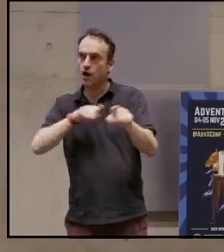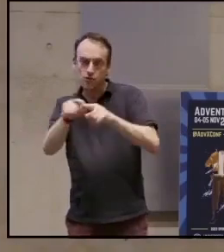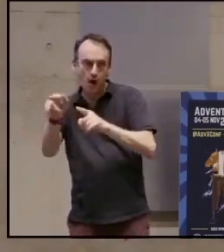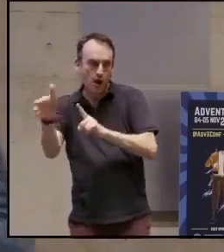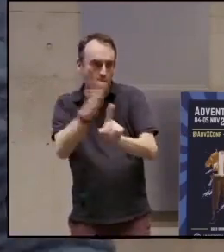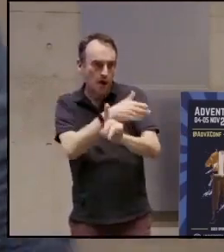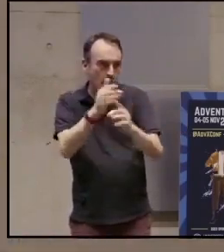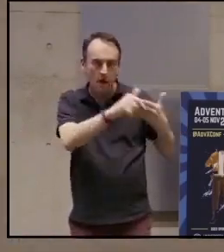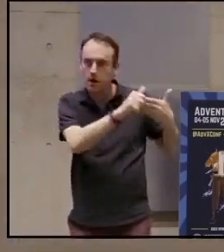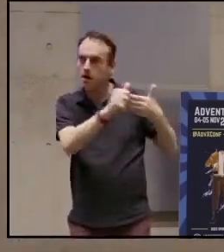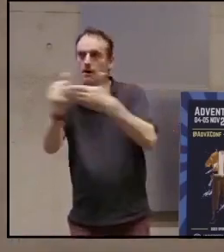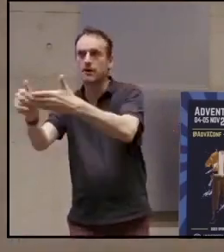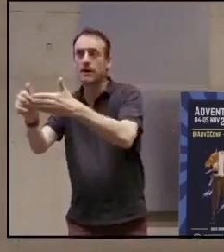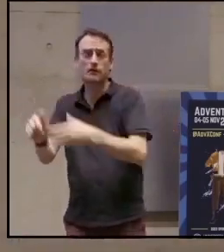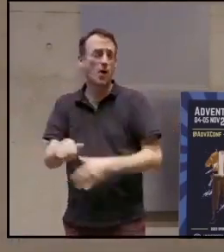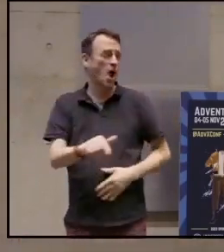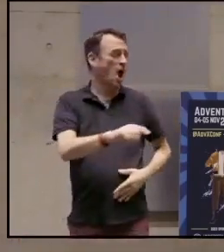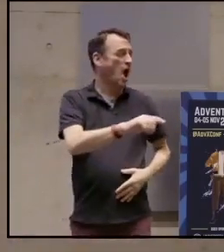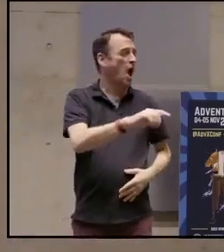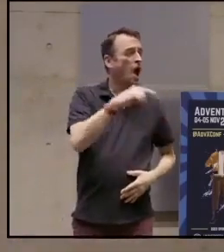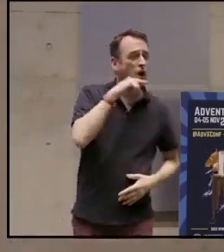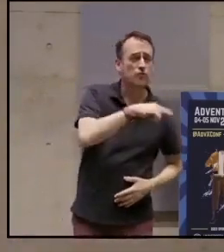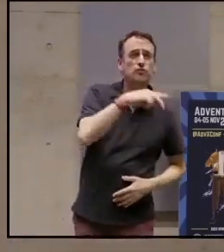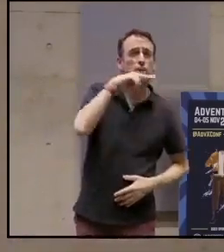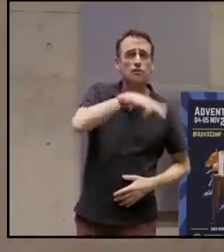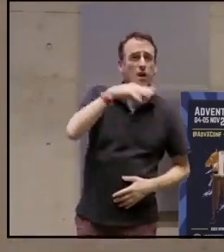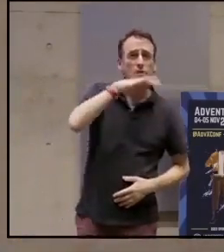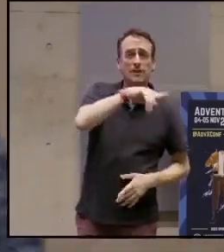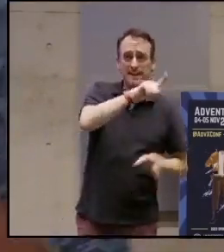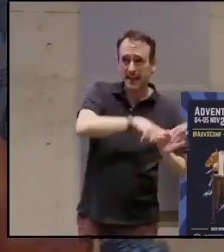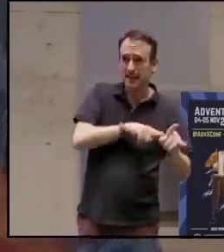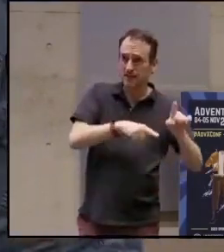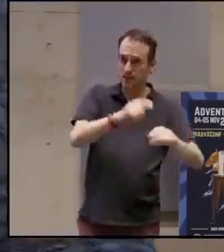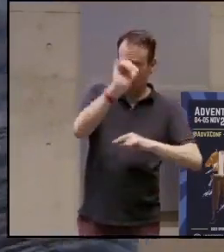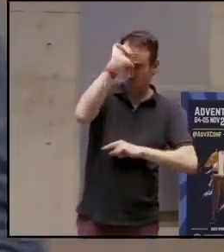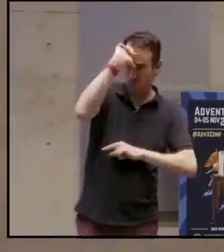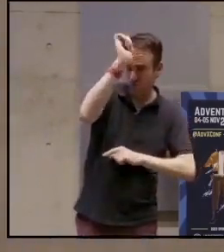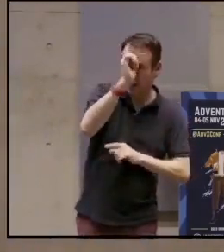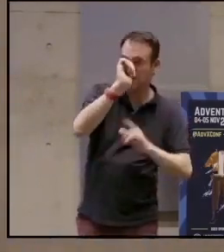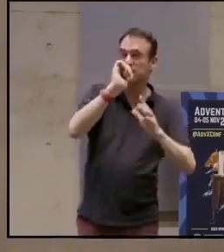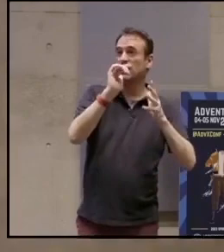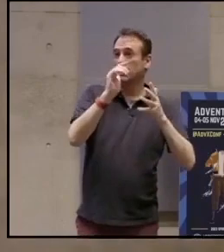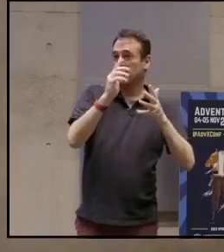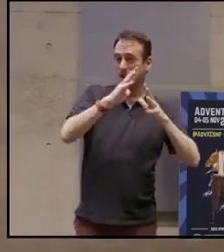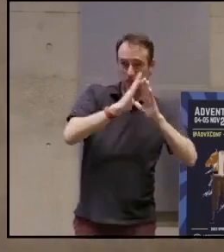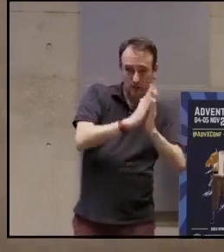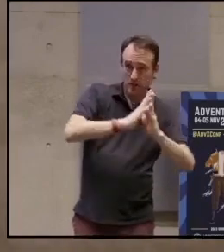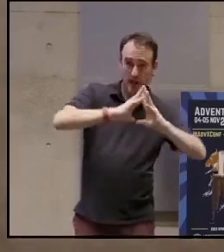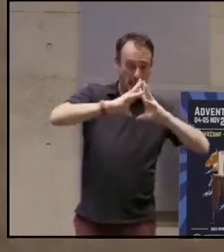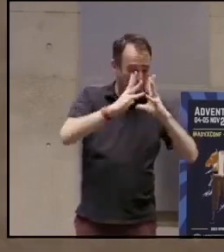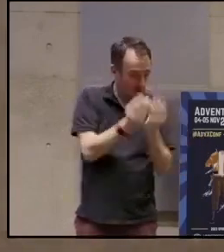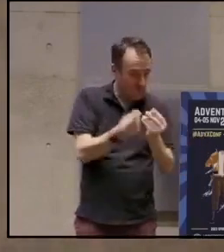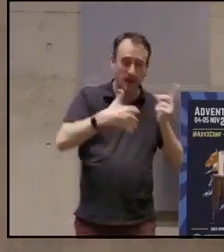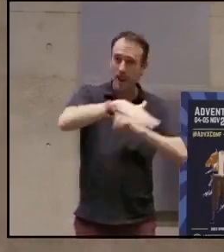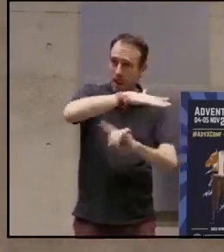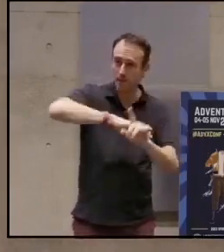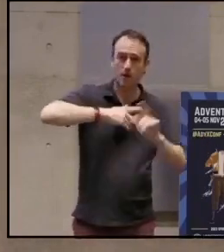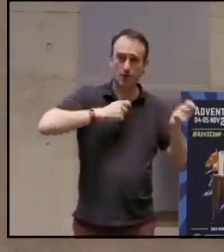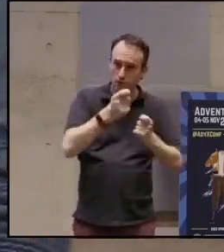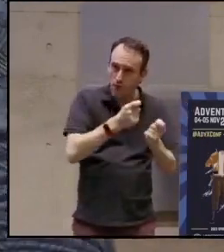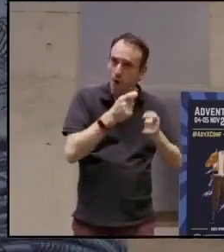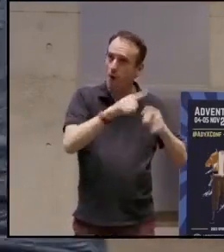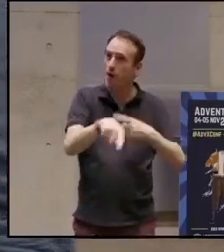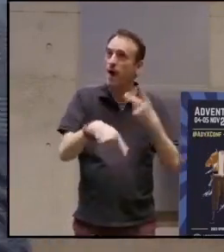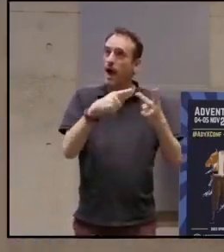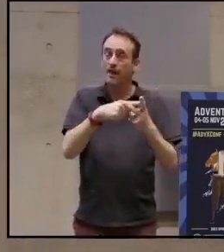imagine hundreds of years of this religion tied up intricately with every single part of social life, intertwined also with the deified